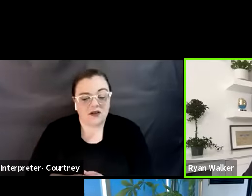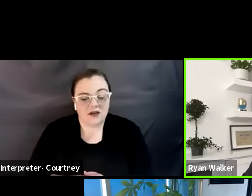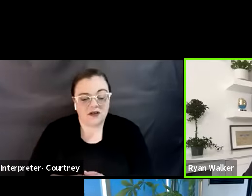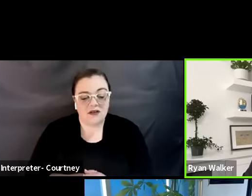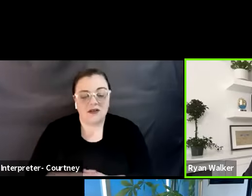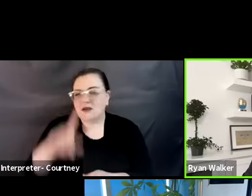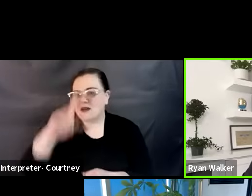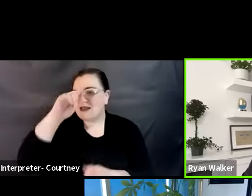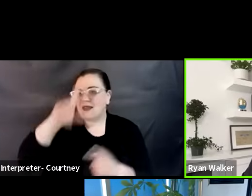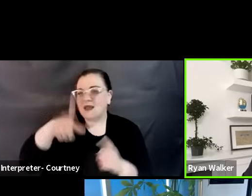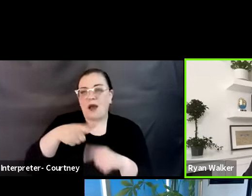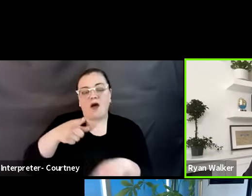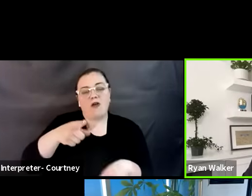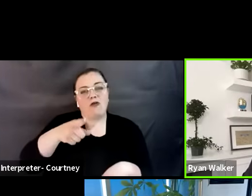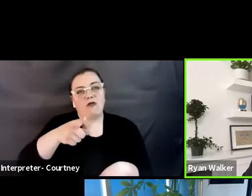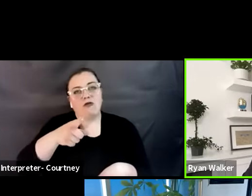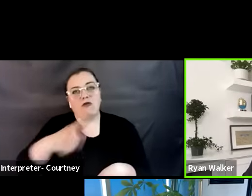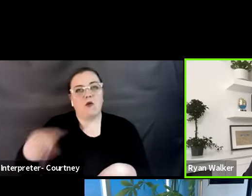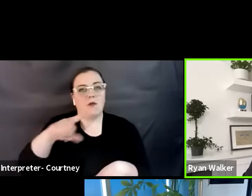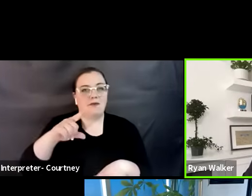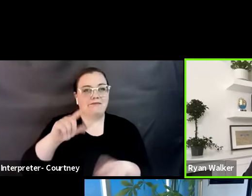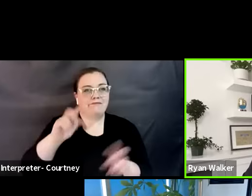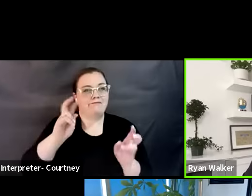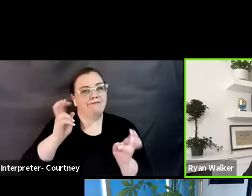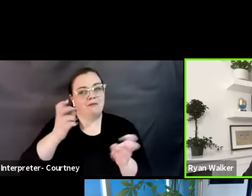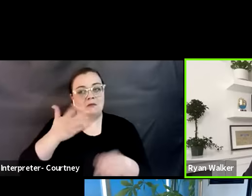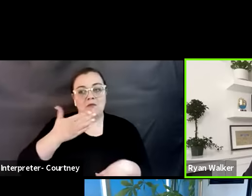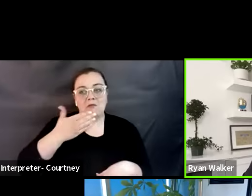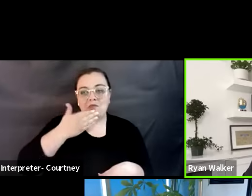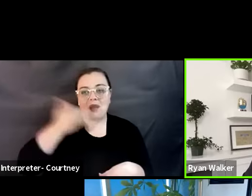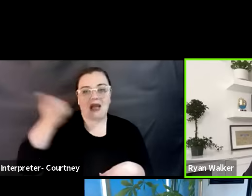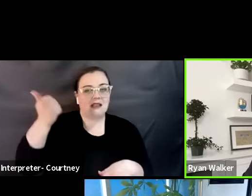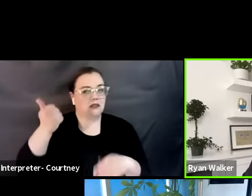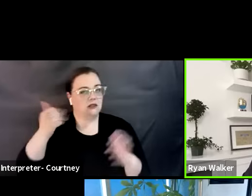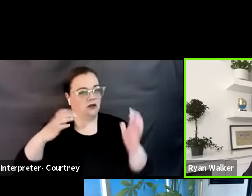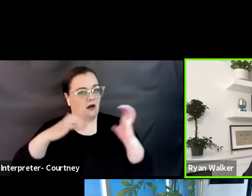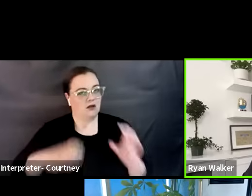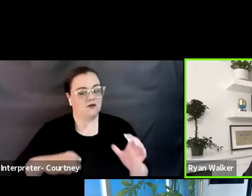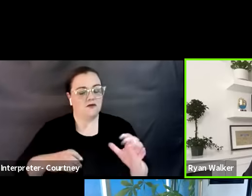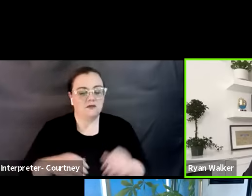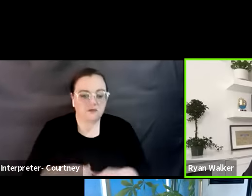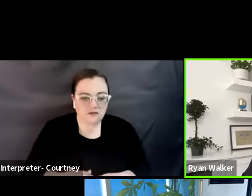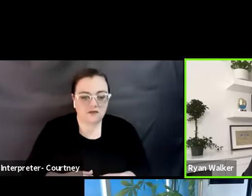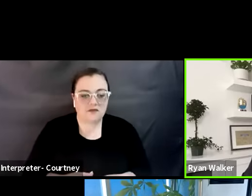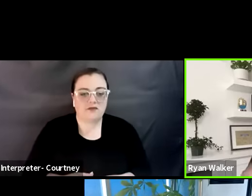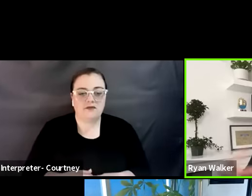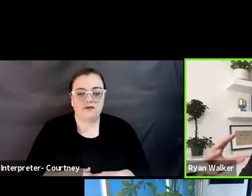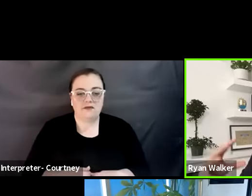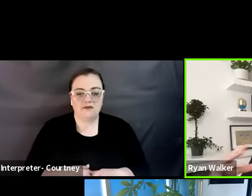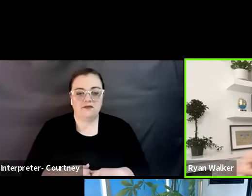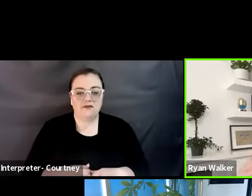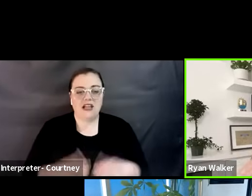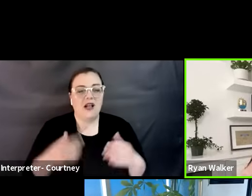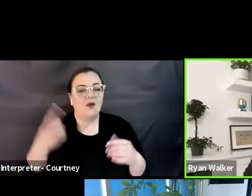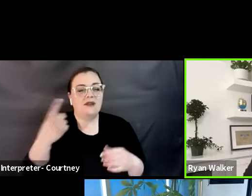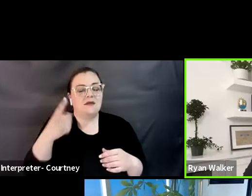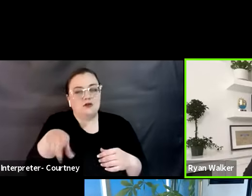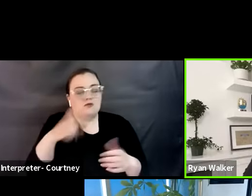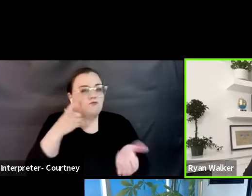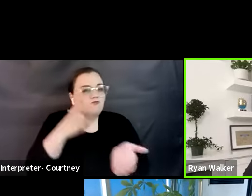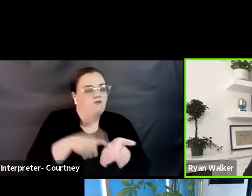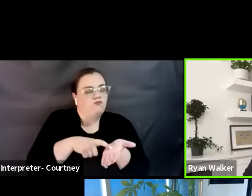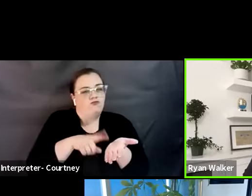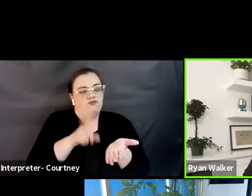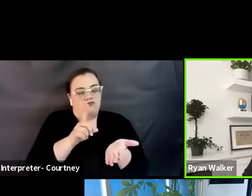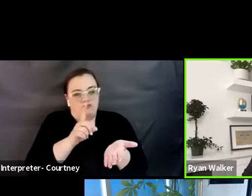best clients, and I think in going back to Angela on this, what is something that you've identified has really made that relationship work